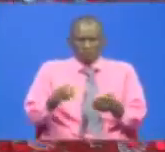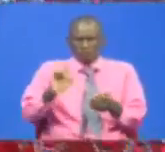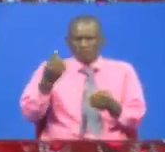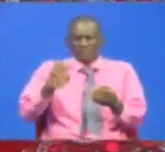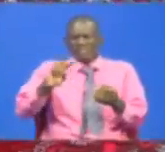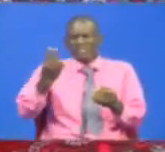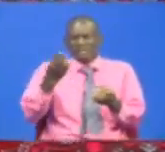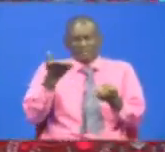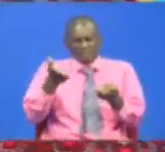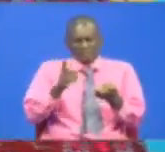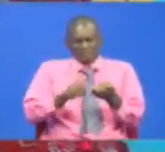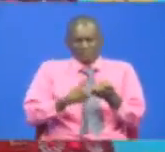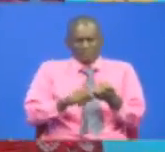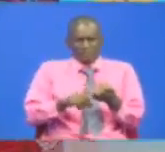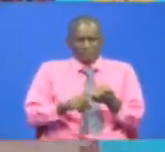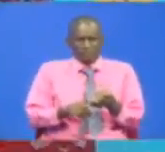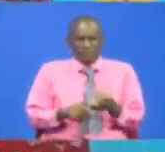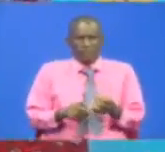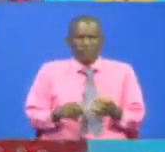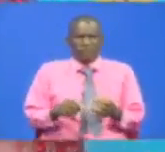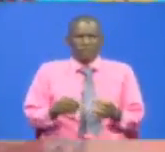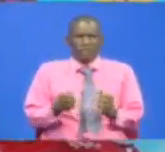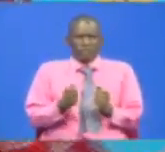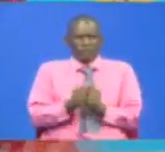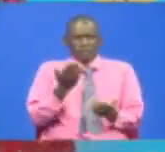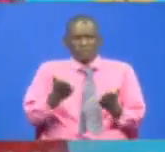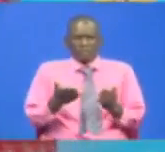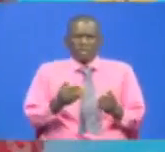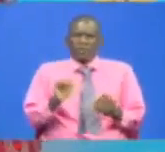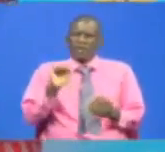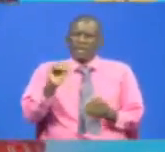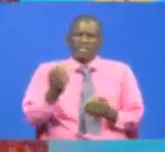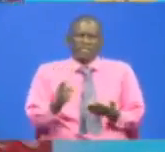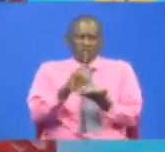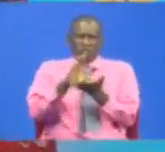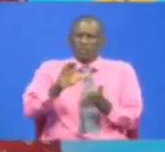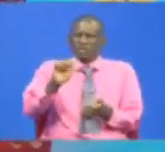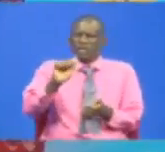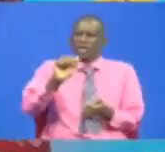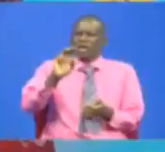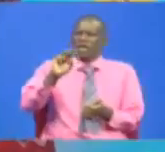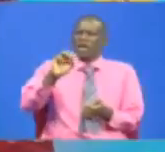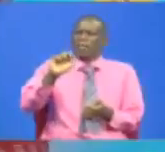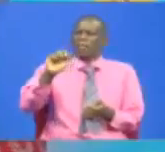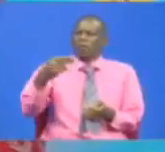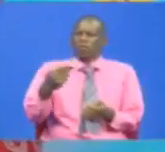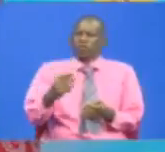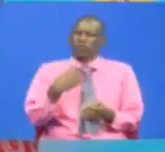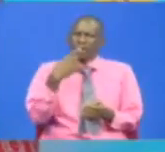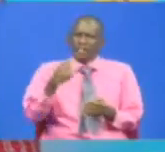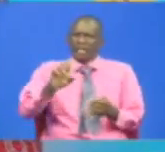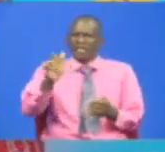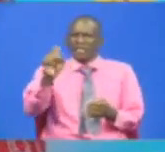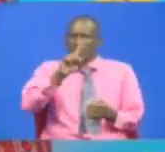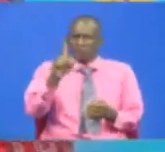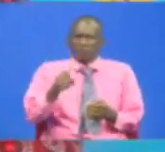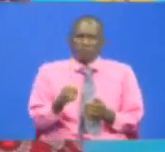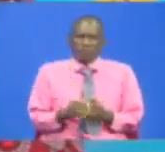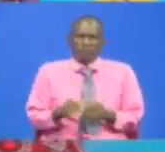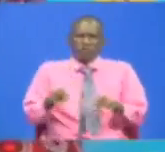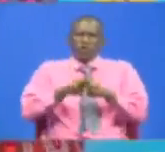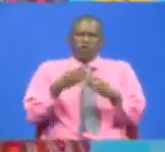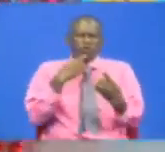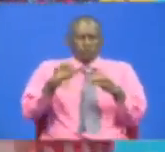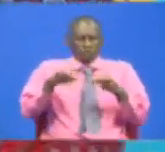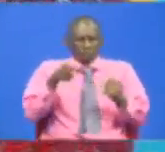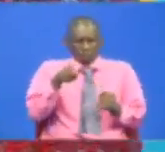second one has to do with perhaps, and I'm going to ask Dr. Amoth in answering the other questions to also speak to